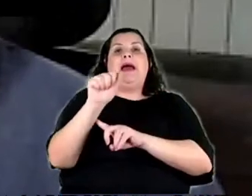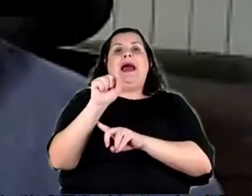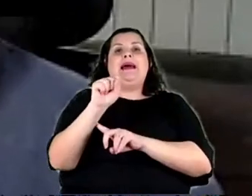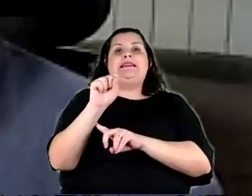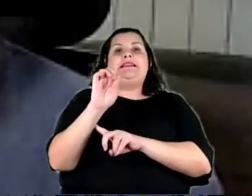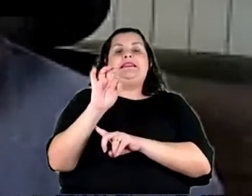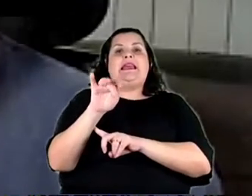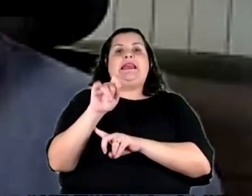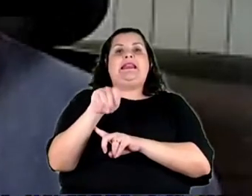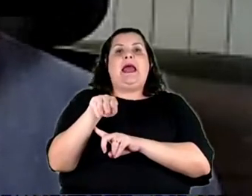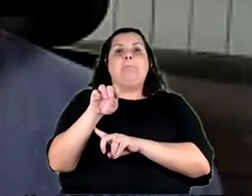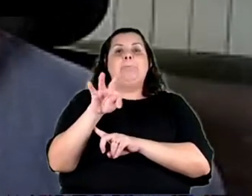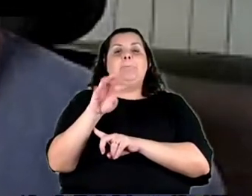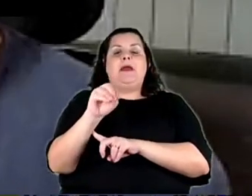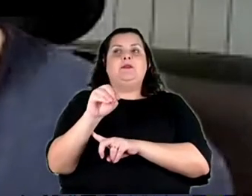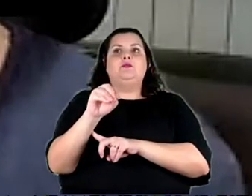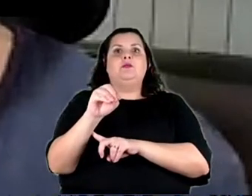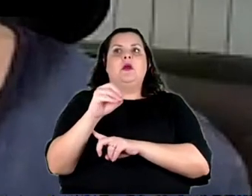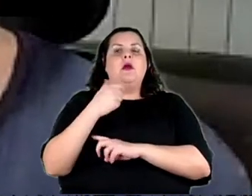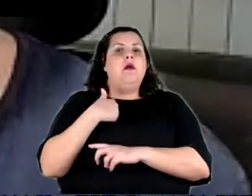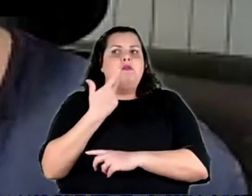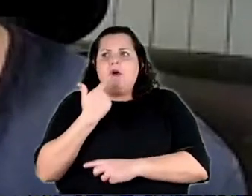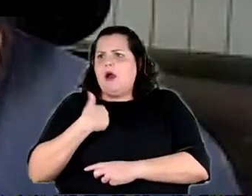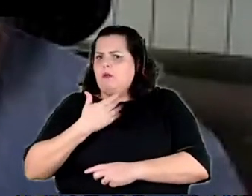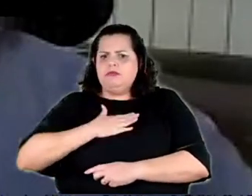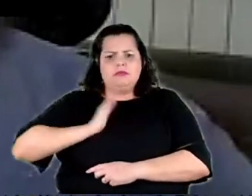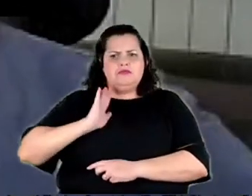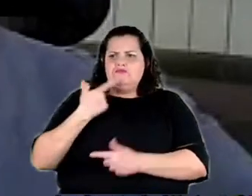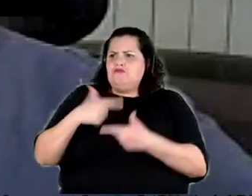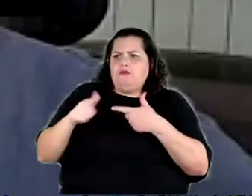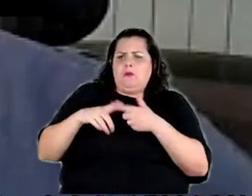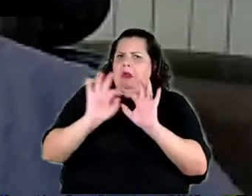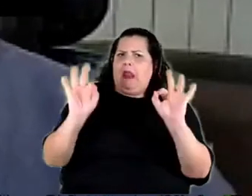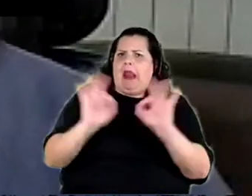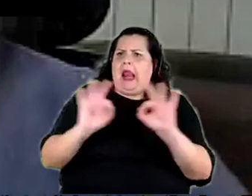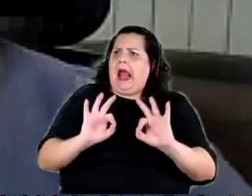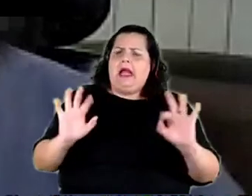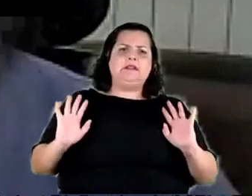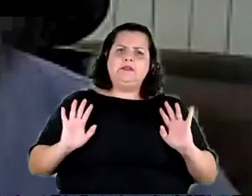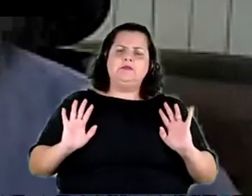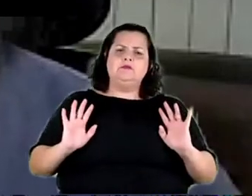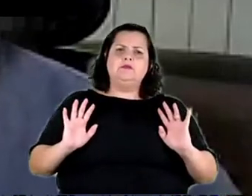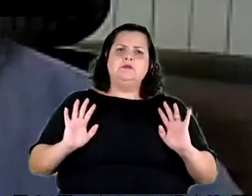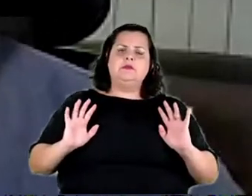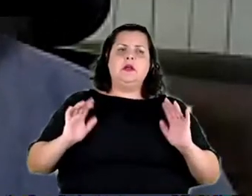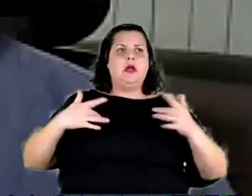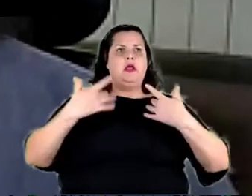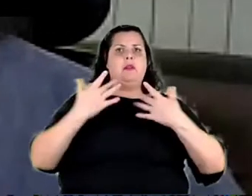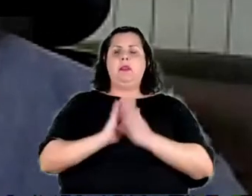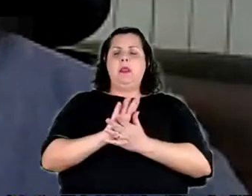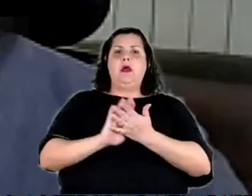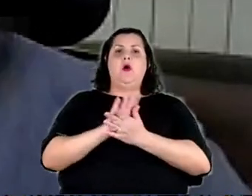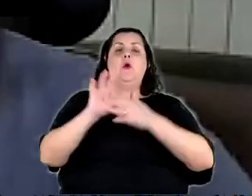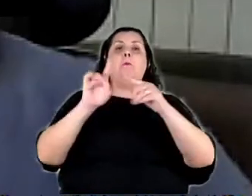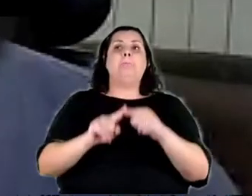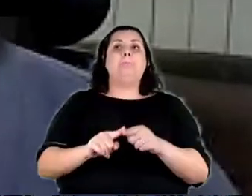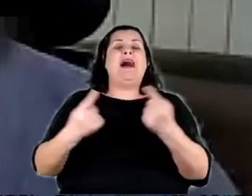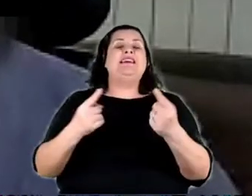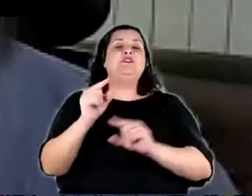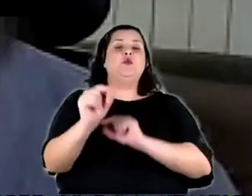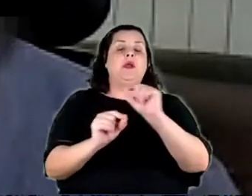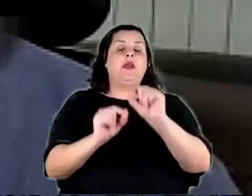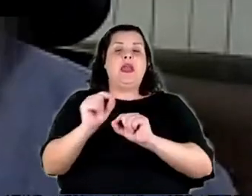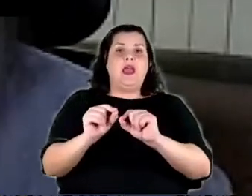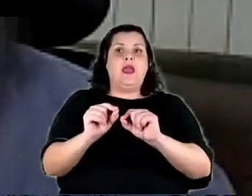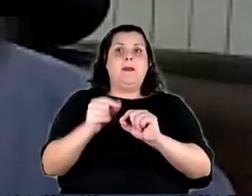stop expanding settlements on one condition, that you also push the Palestinian leadership on what they're